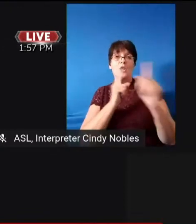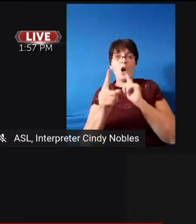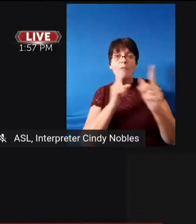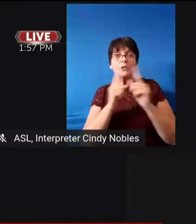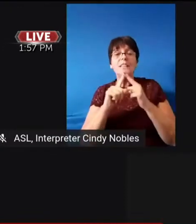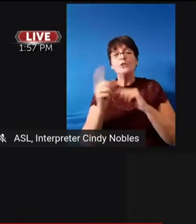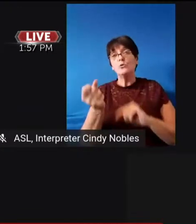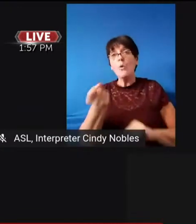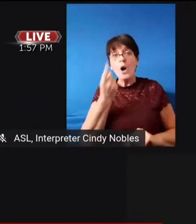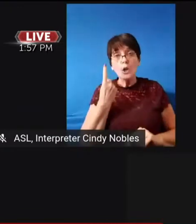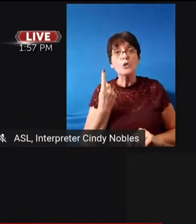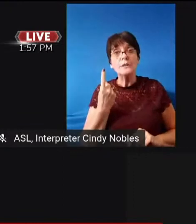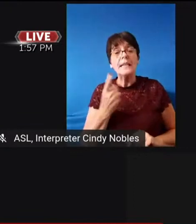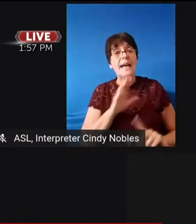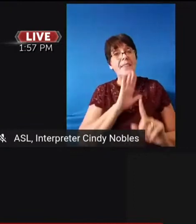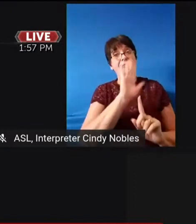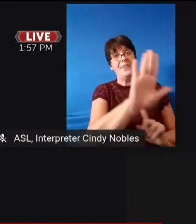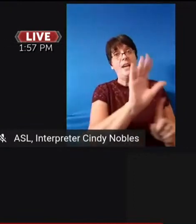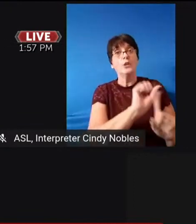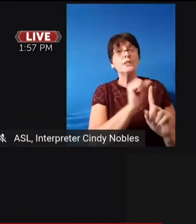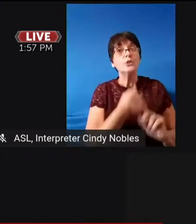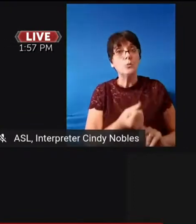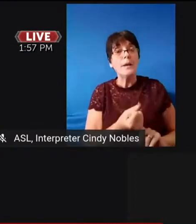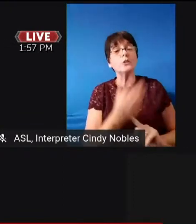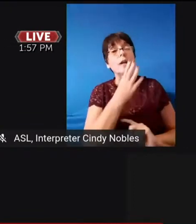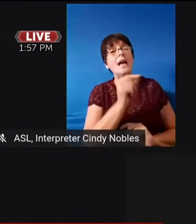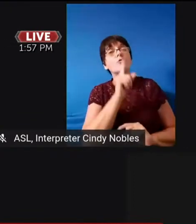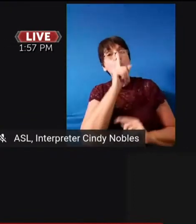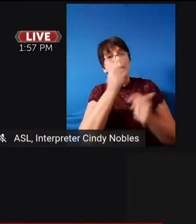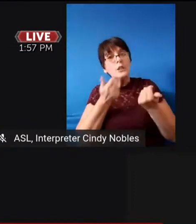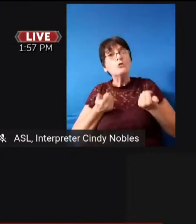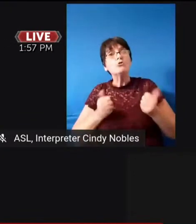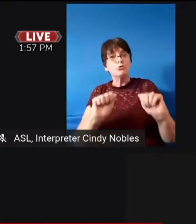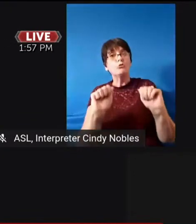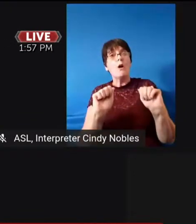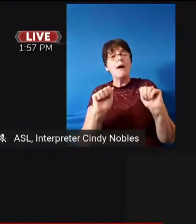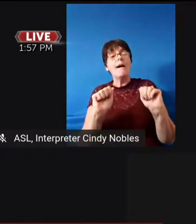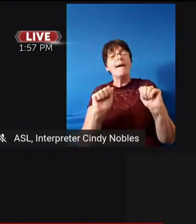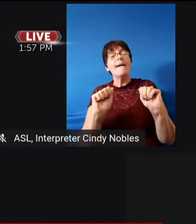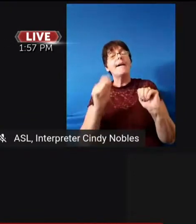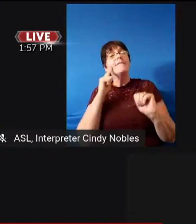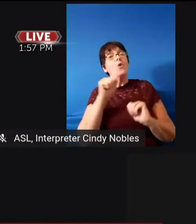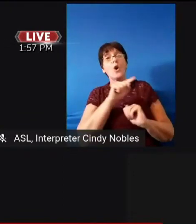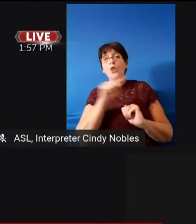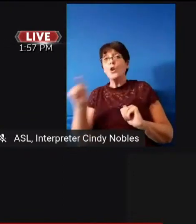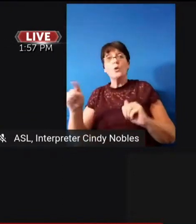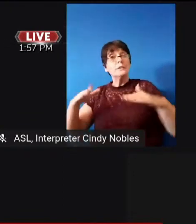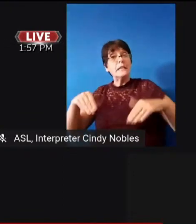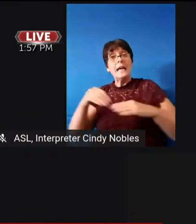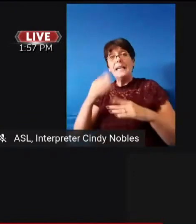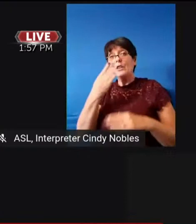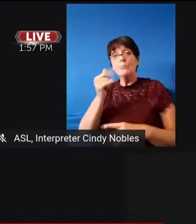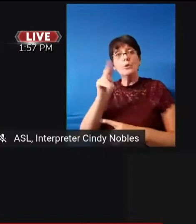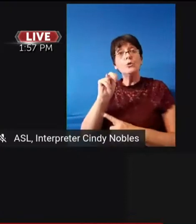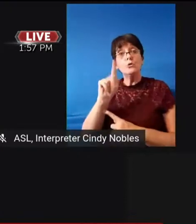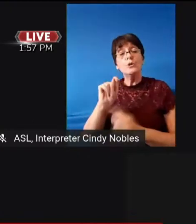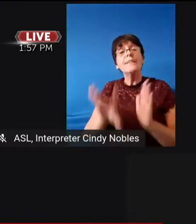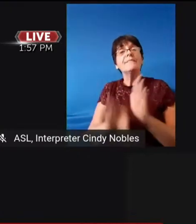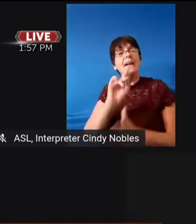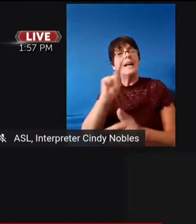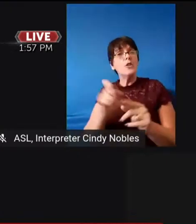understand their situations and really trying to, for those that are not yet in the blueprint, find the